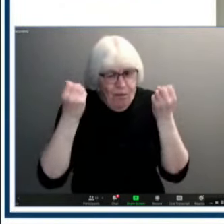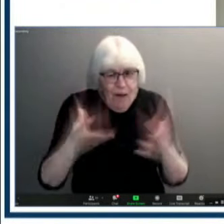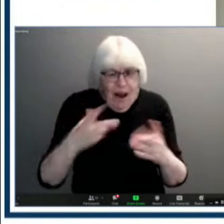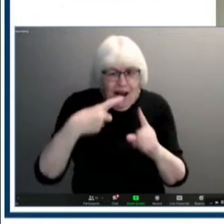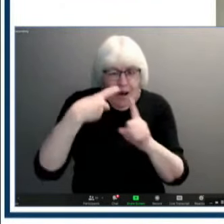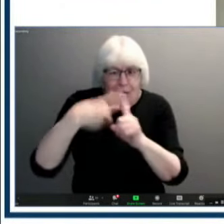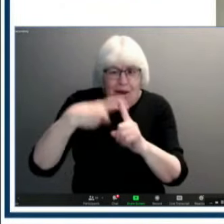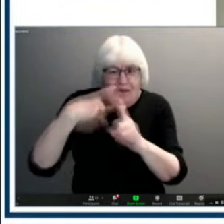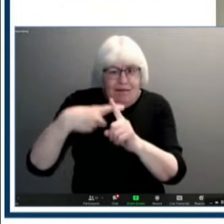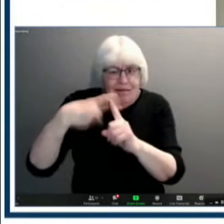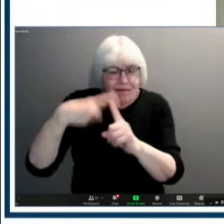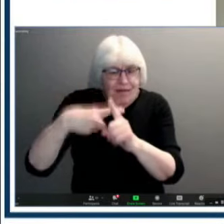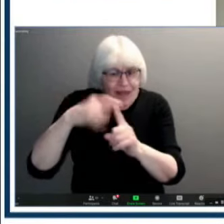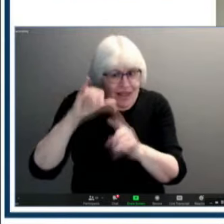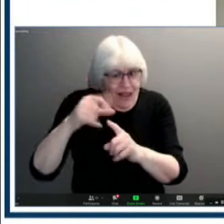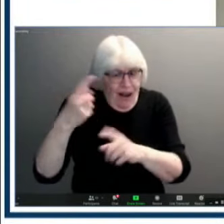variant?